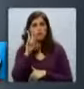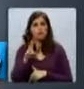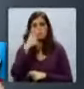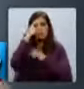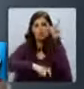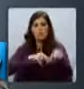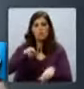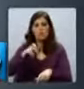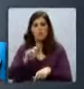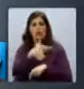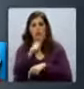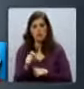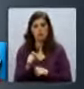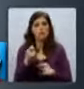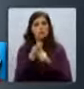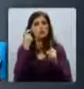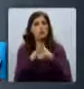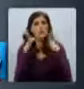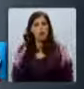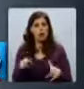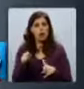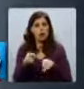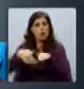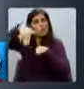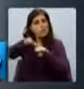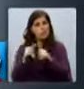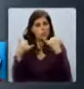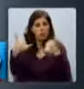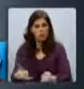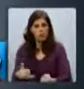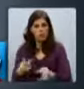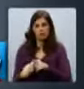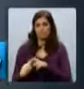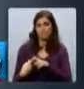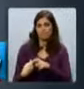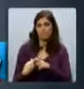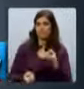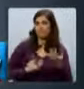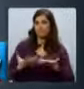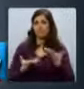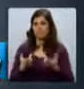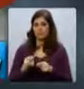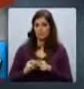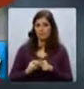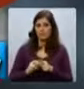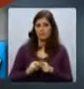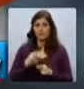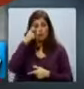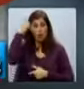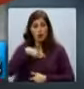Mars. That's the most challenging goal. The next step, the next exciting, fantastic challenge for a human